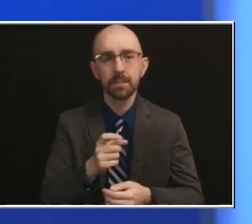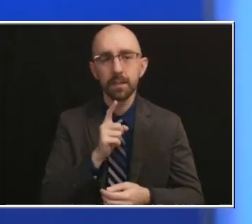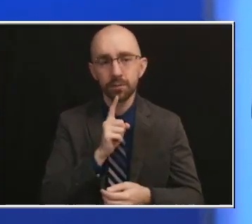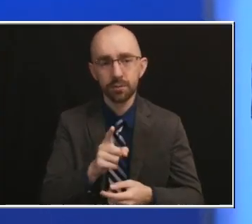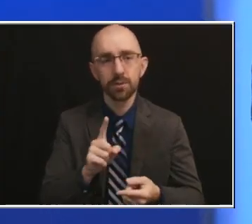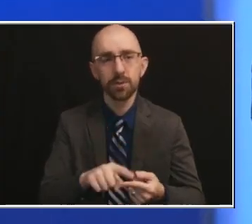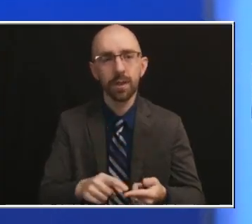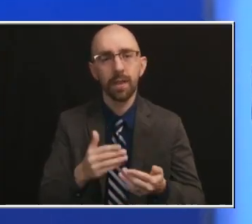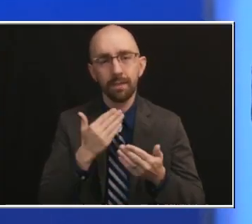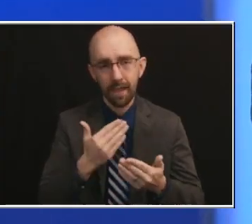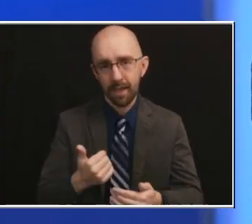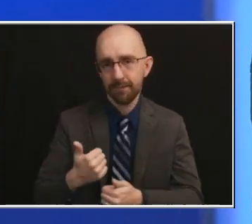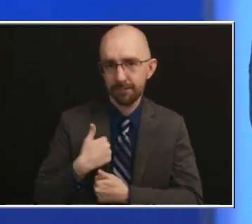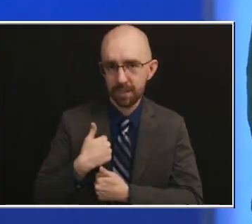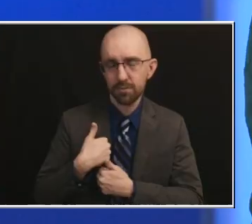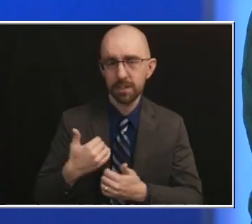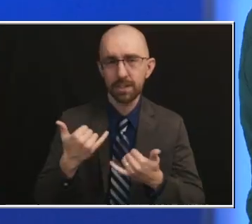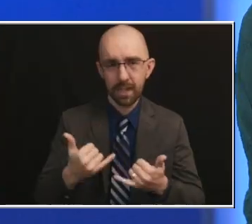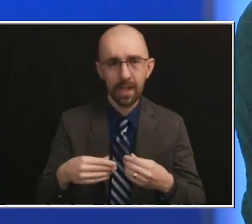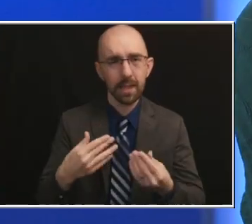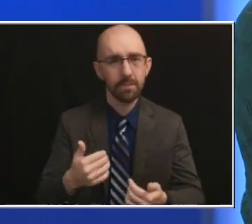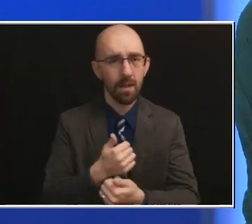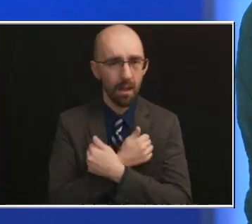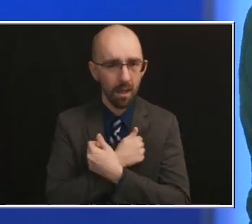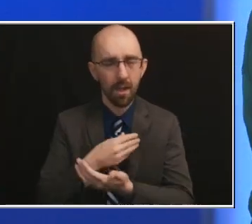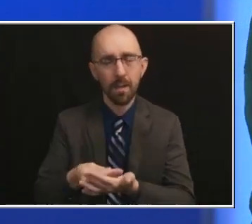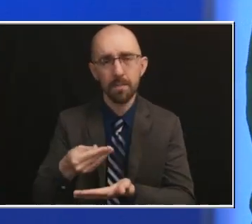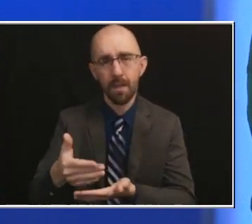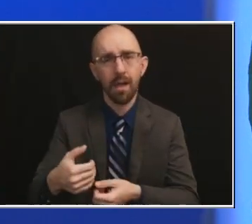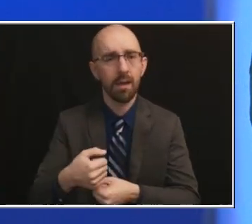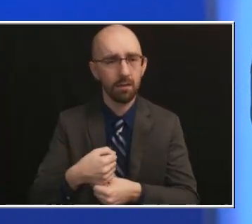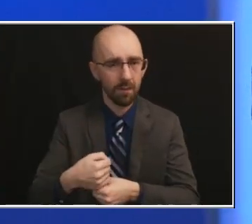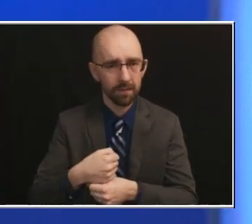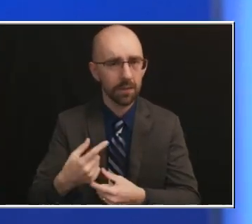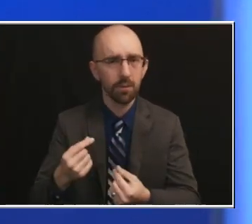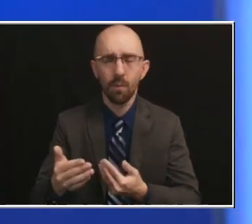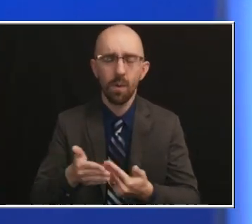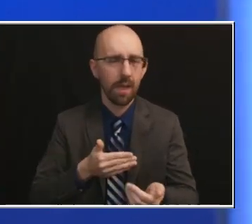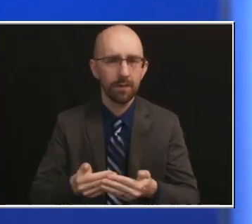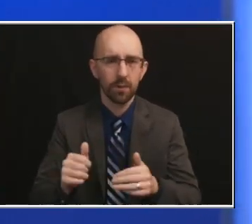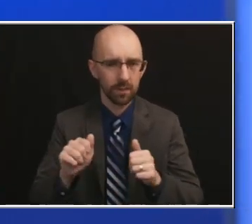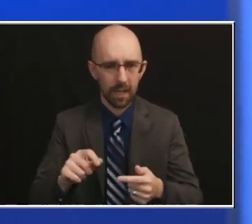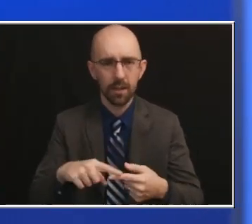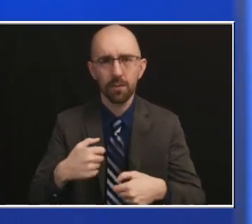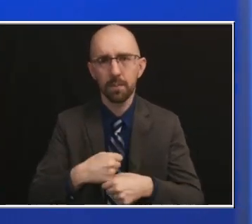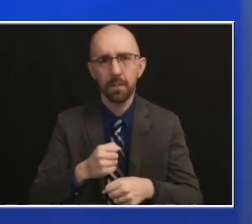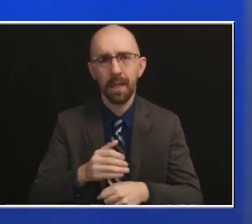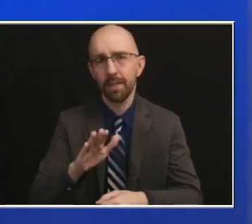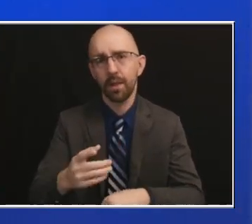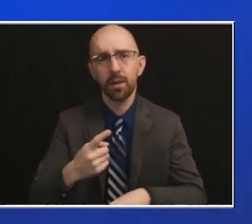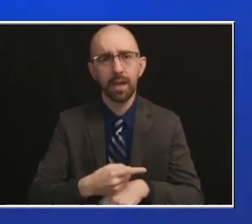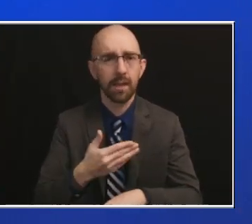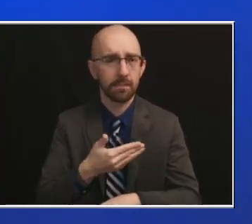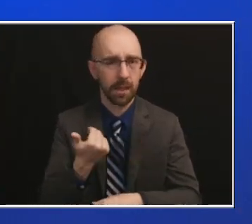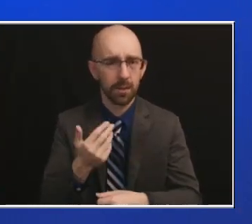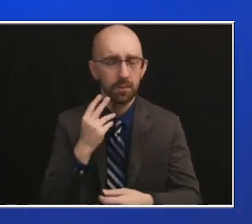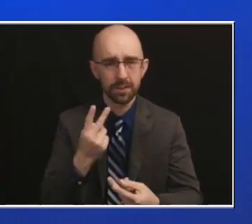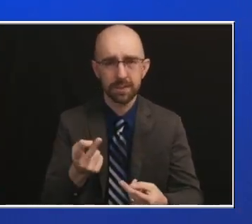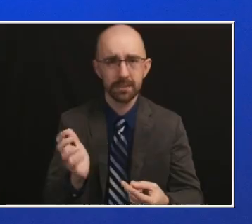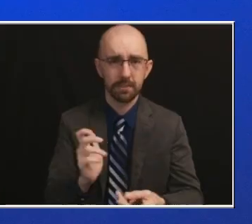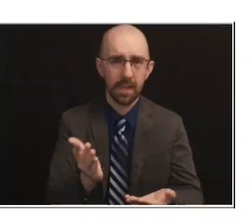a veteran today, give them a hug, buy them a cup of coffee, do whatever you can to make their day brighter, and we'll see you back here tomorrow